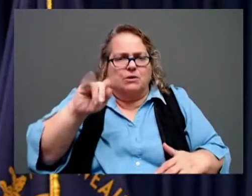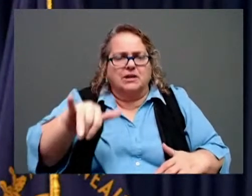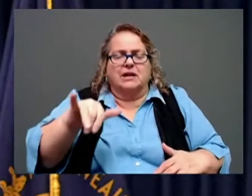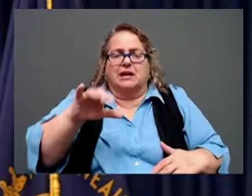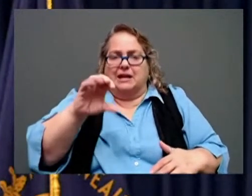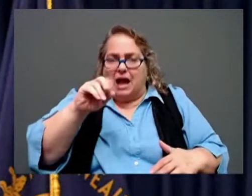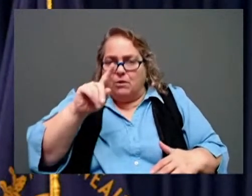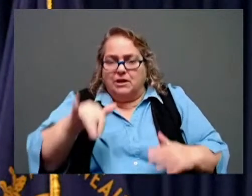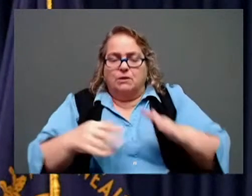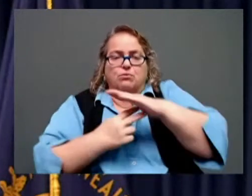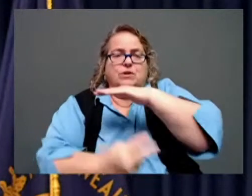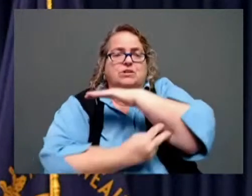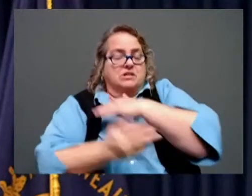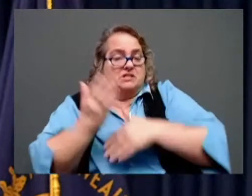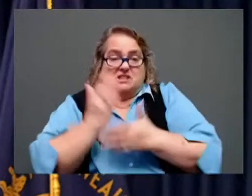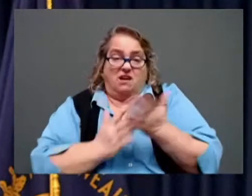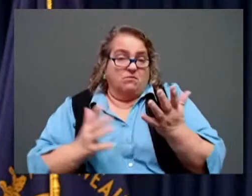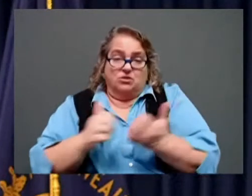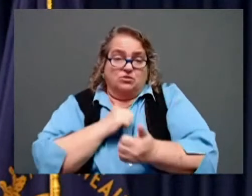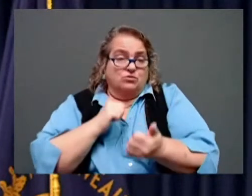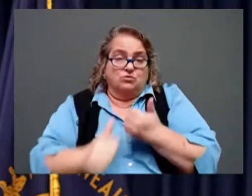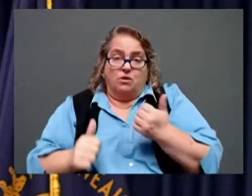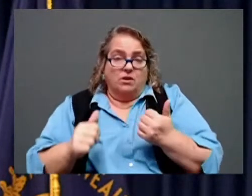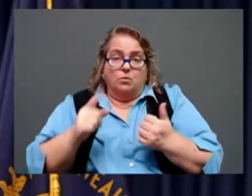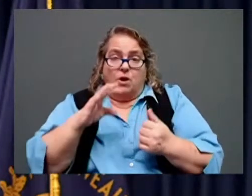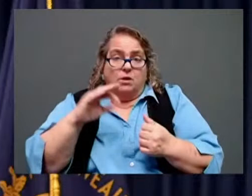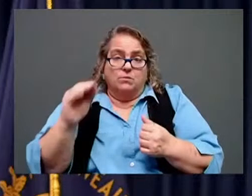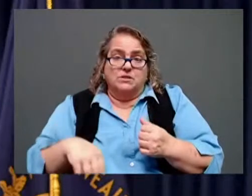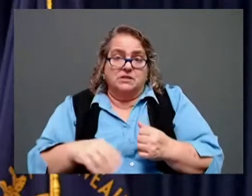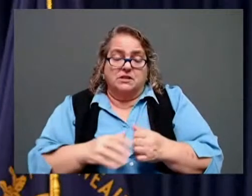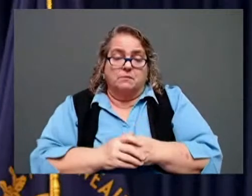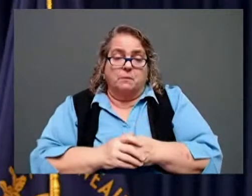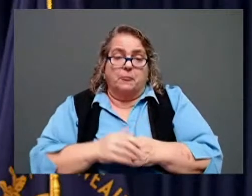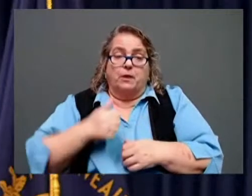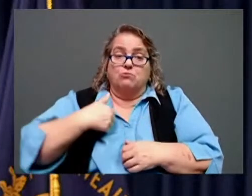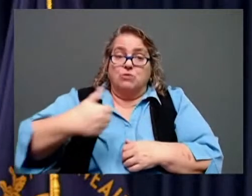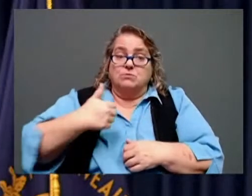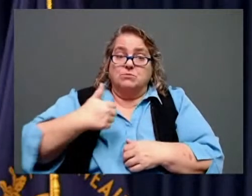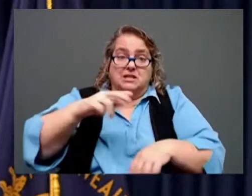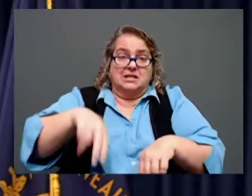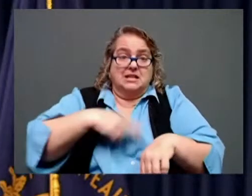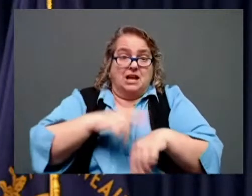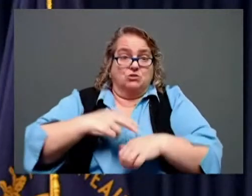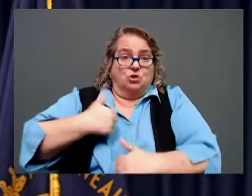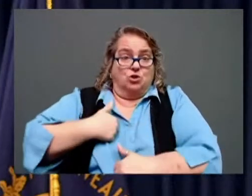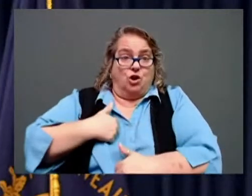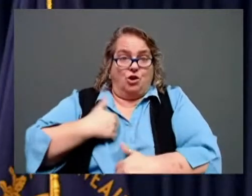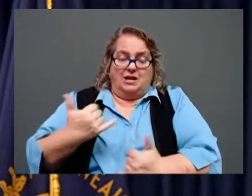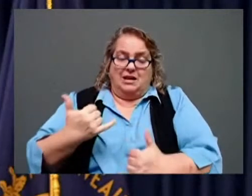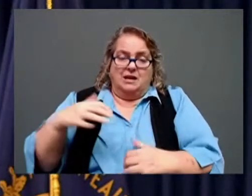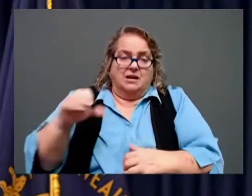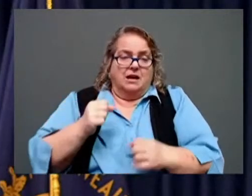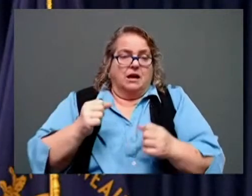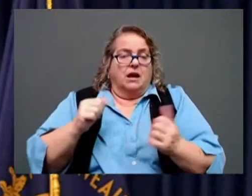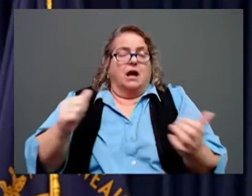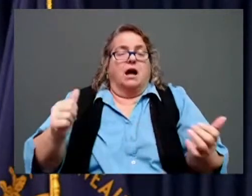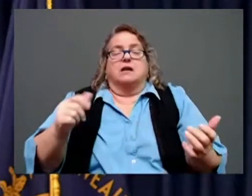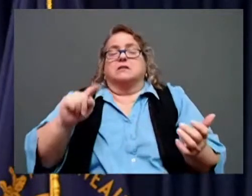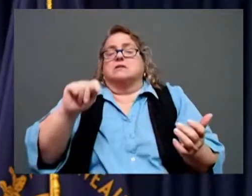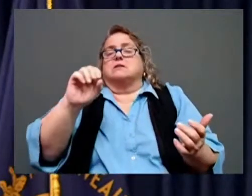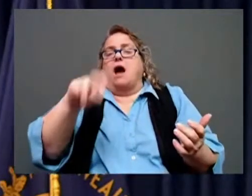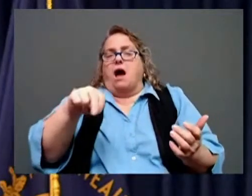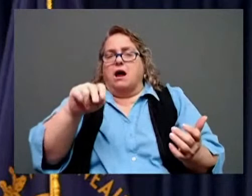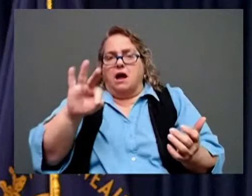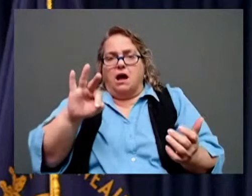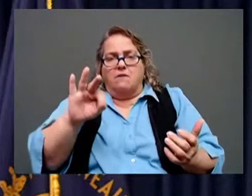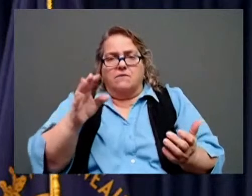as state bridges. Transportation, National Guard are taking a ton of supplies, as are folks all over the